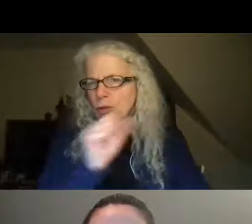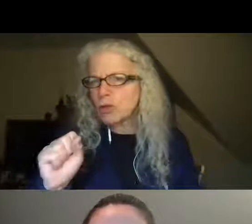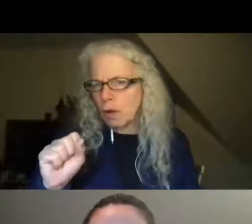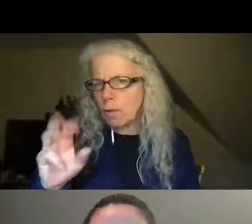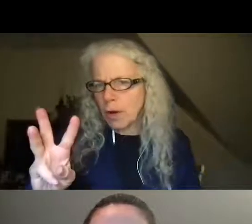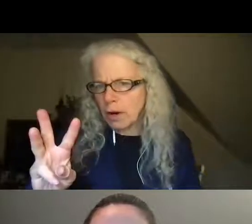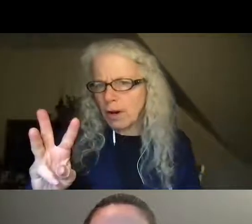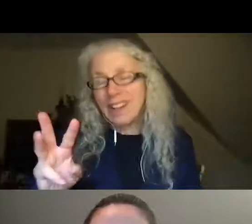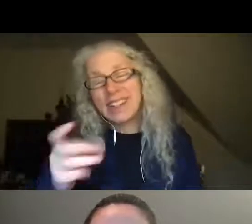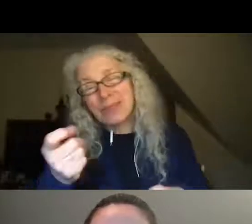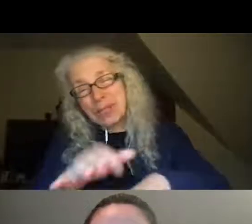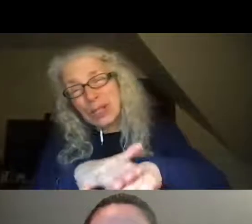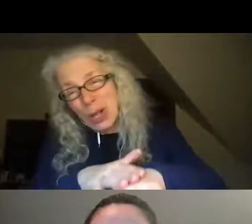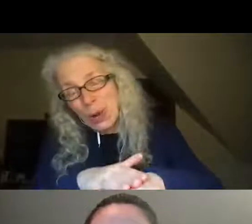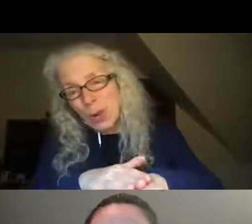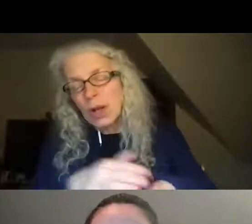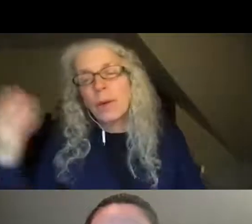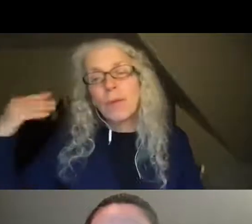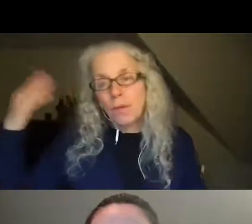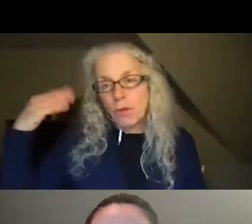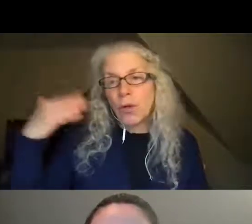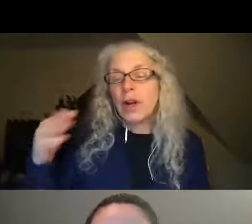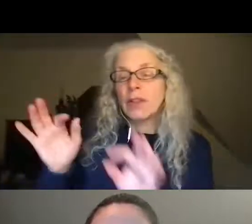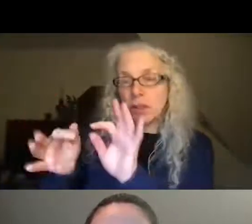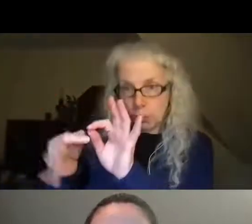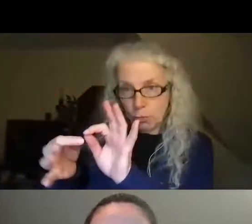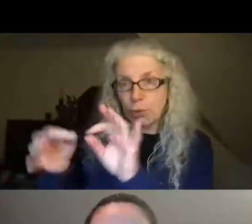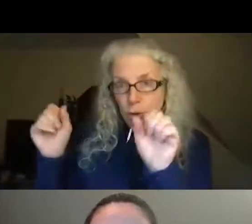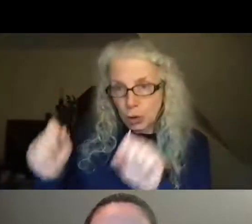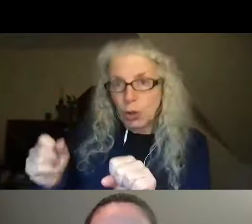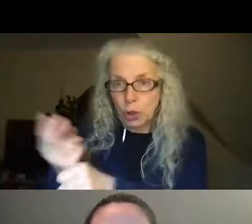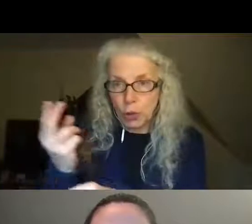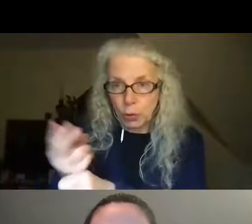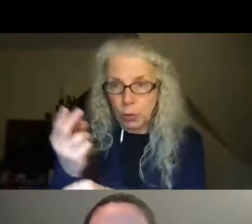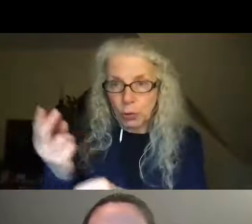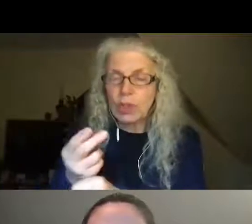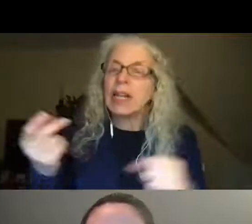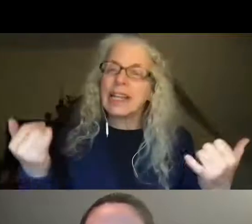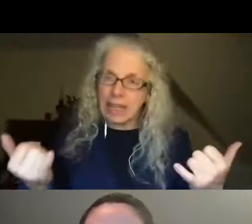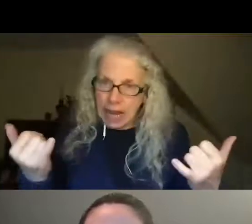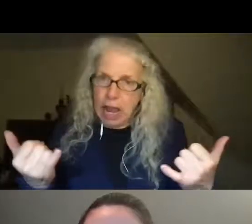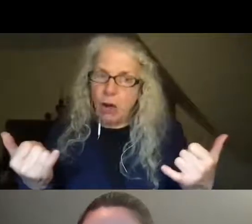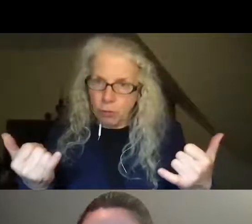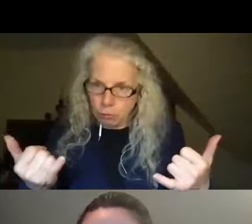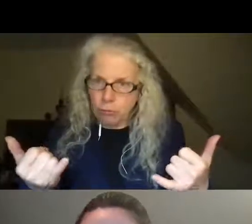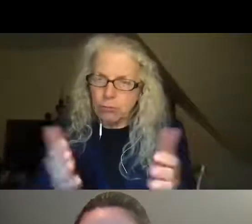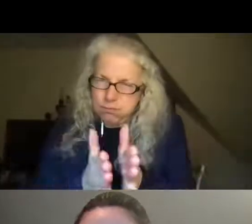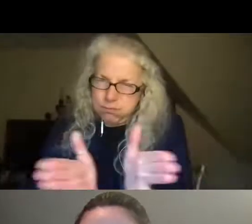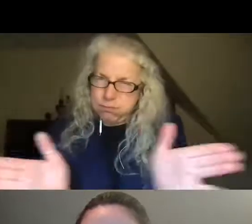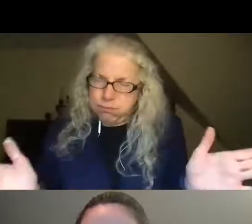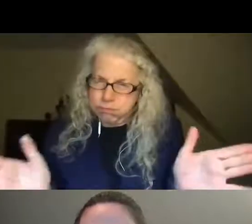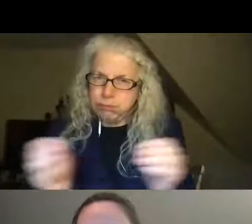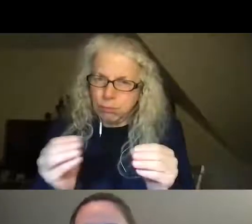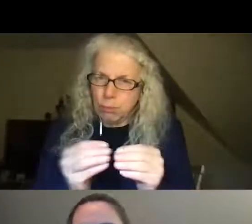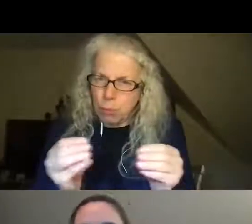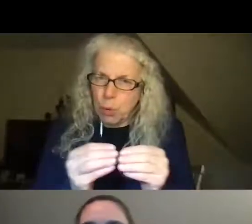just basically had it accessible to sign language interpreters, but we are slowly rolling out